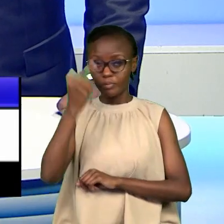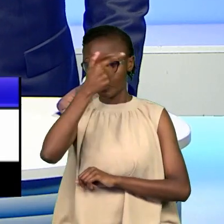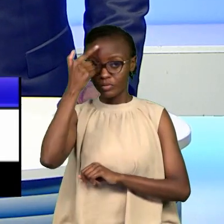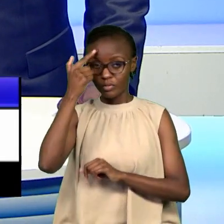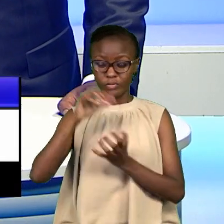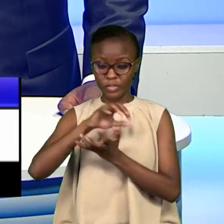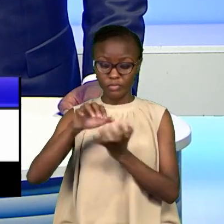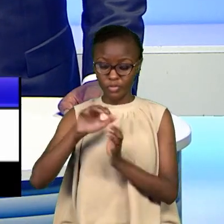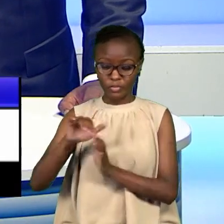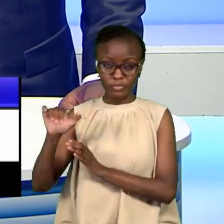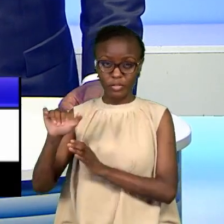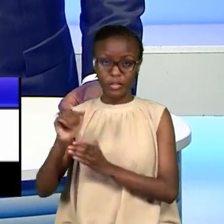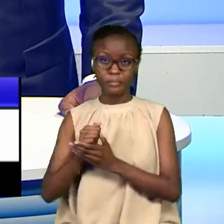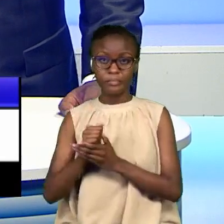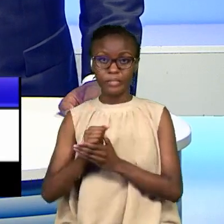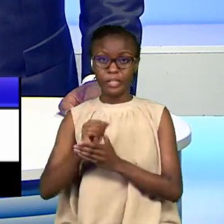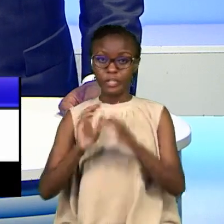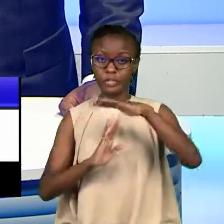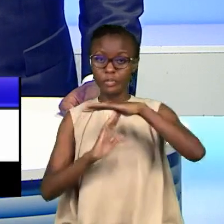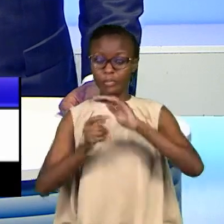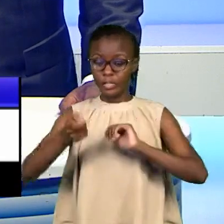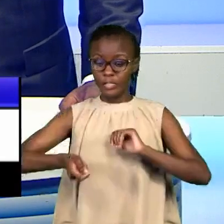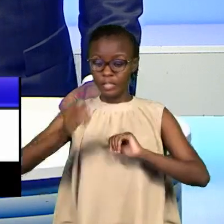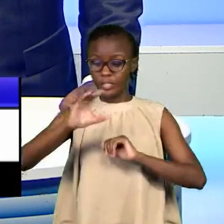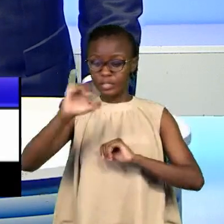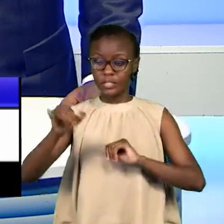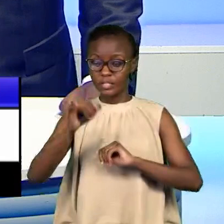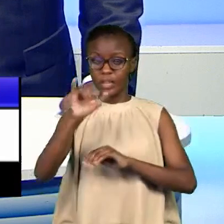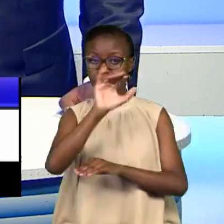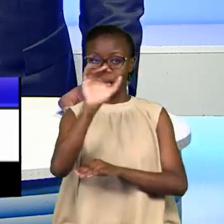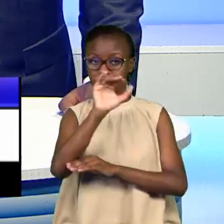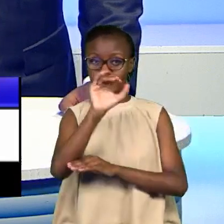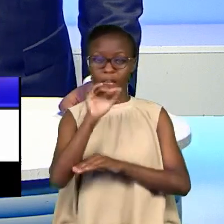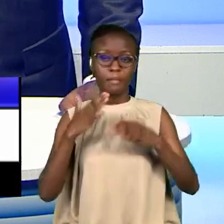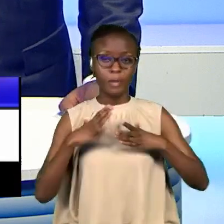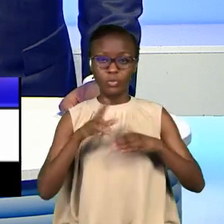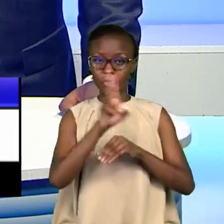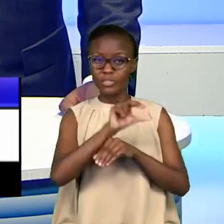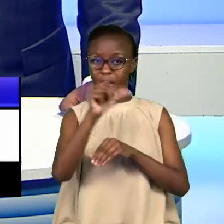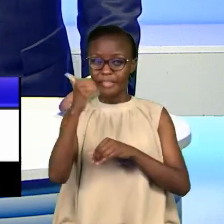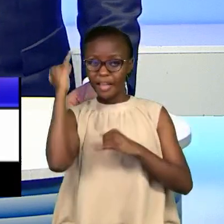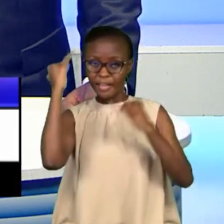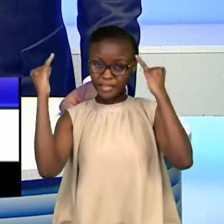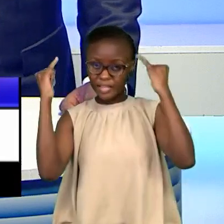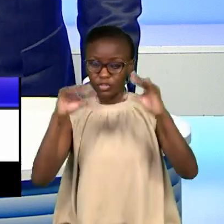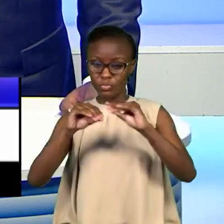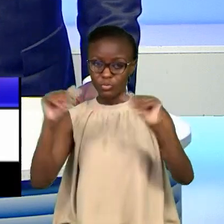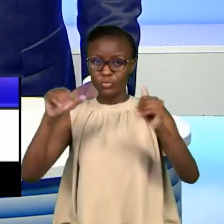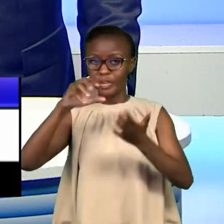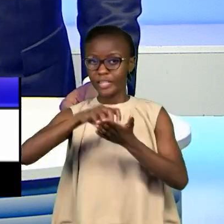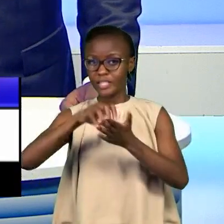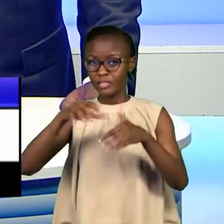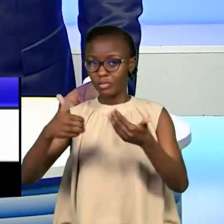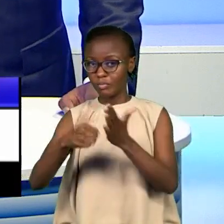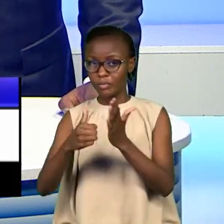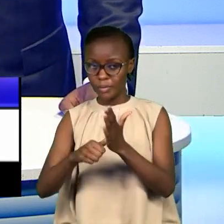Chief Justice Martha Koome has advised advocates prioritize their means of settling disputes and use courts as a last resort in the course of